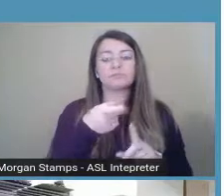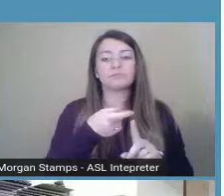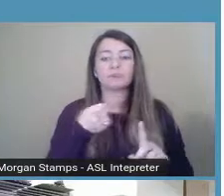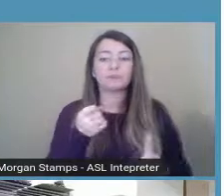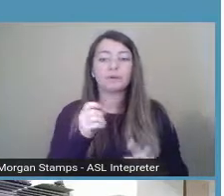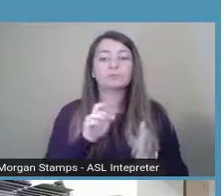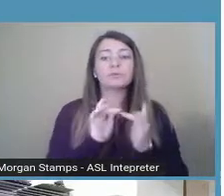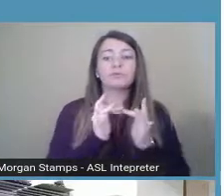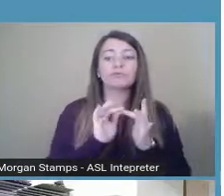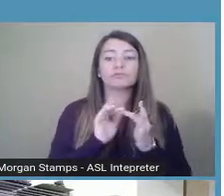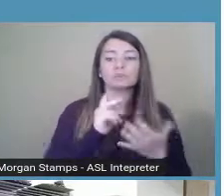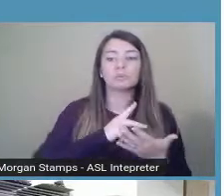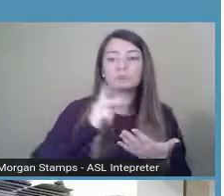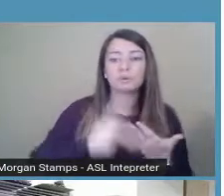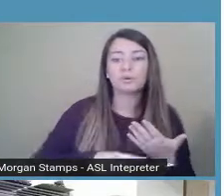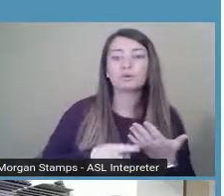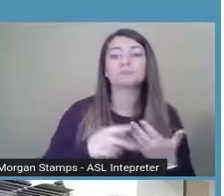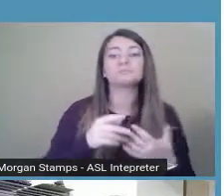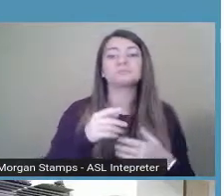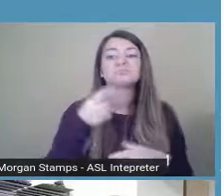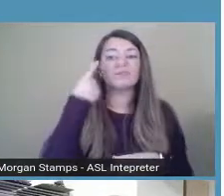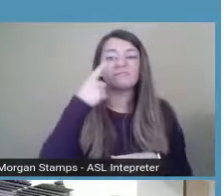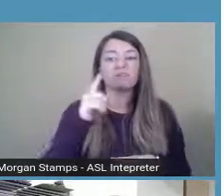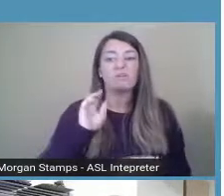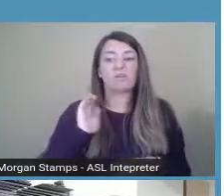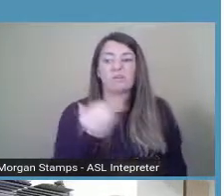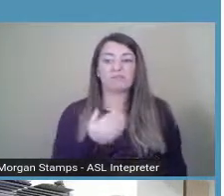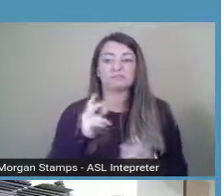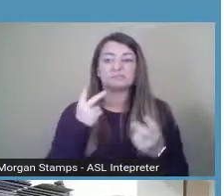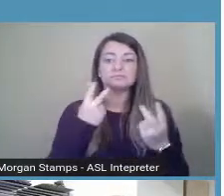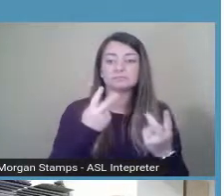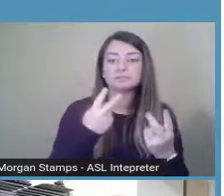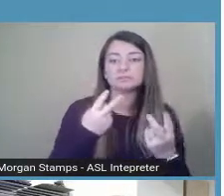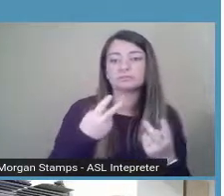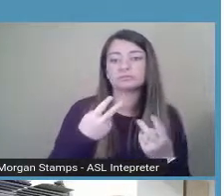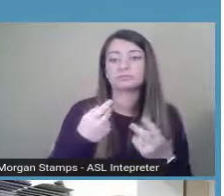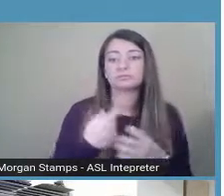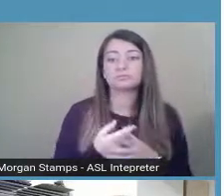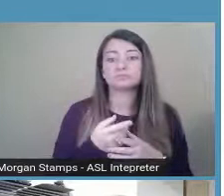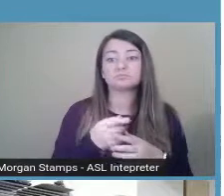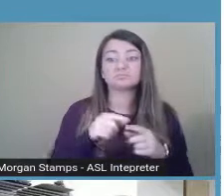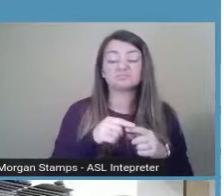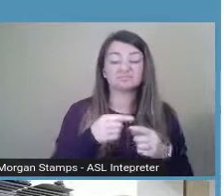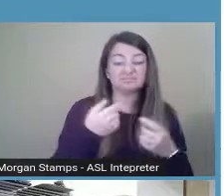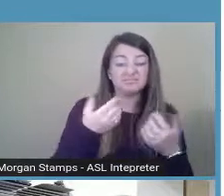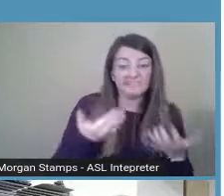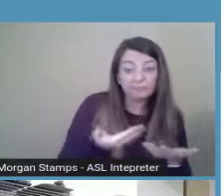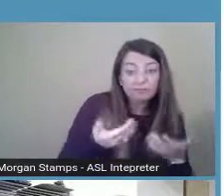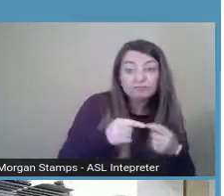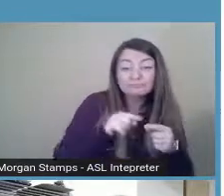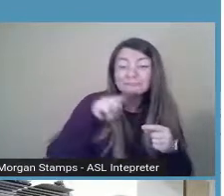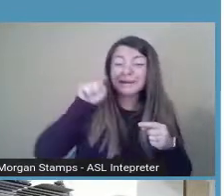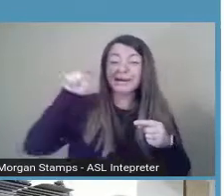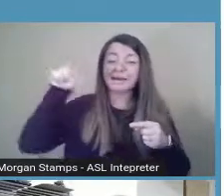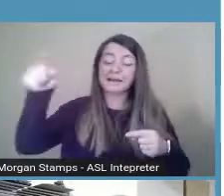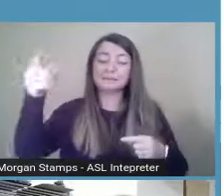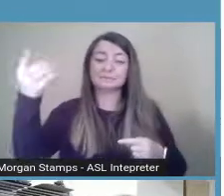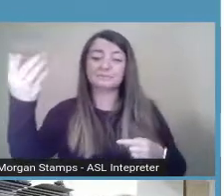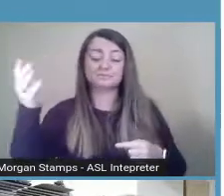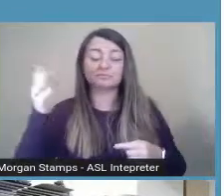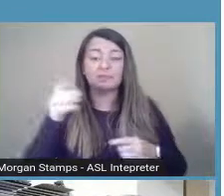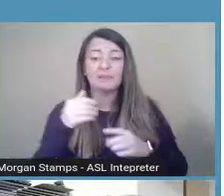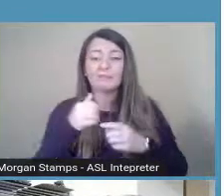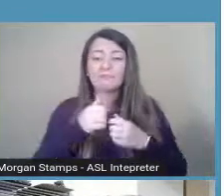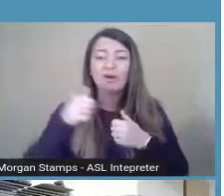each program and to tweak our program design accordingly in a timely manner, and to grow our email list to advertise